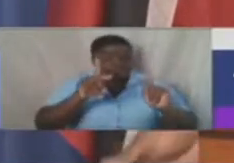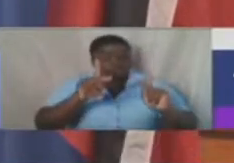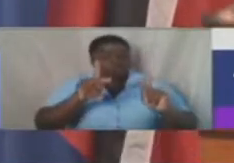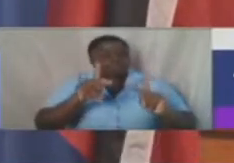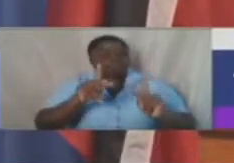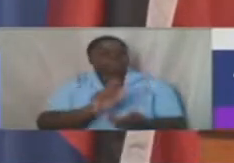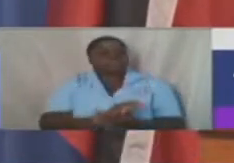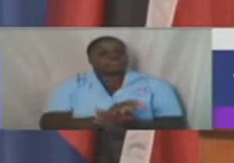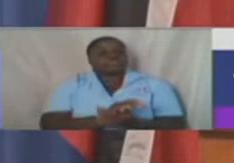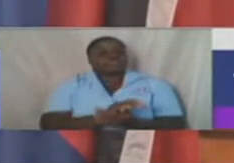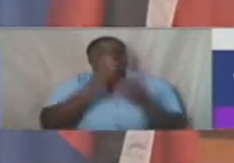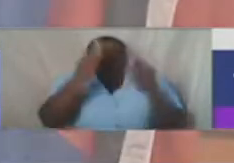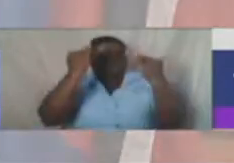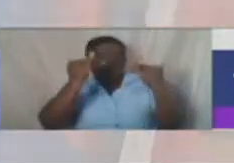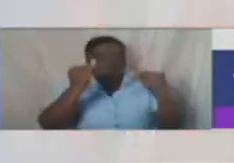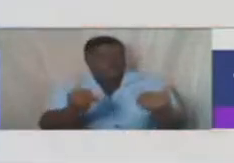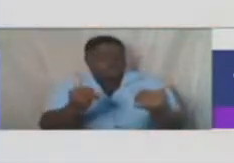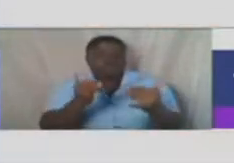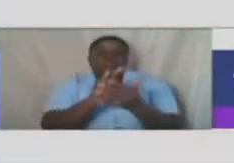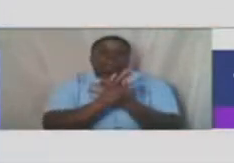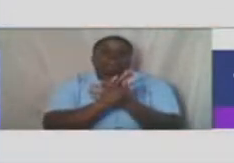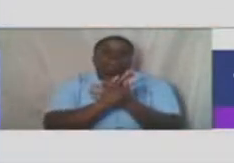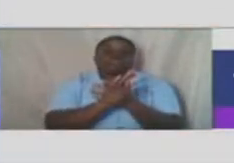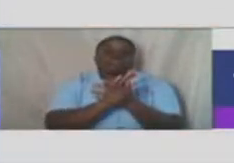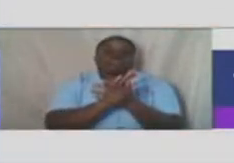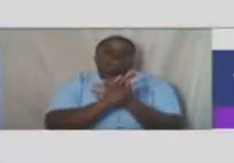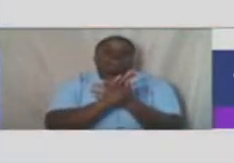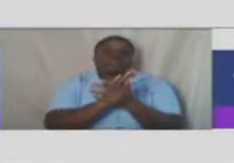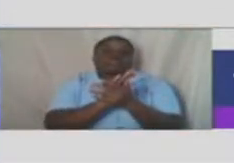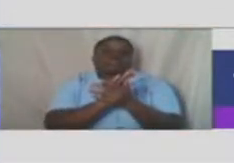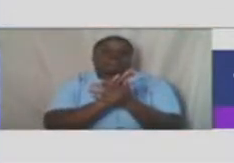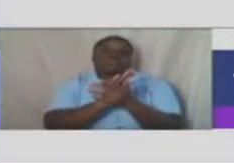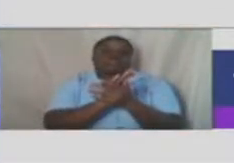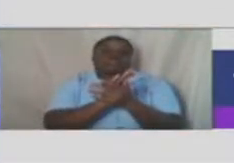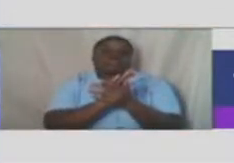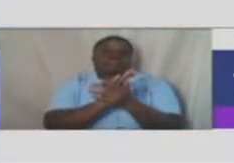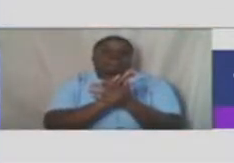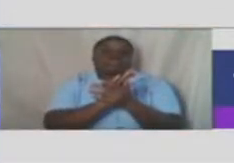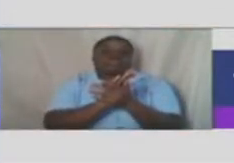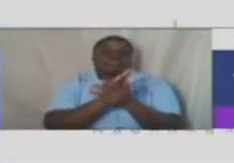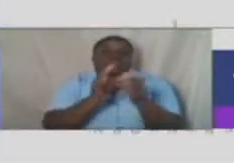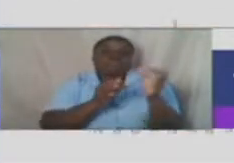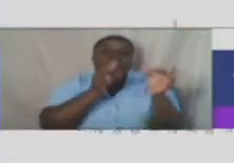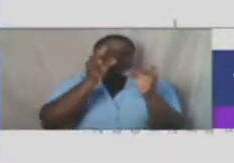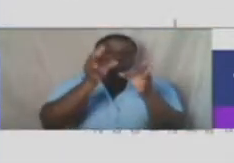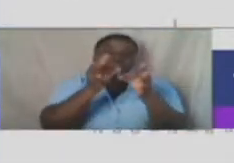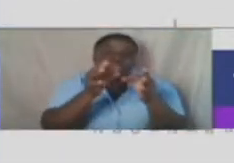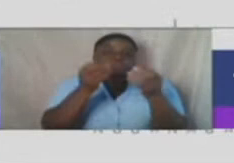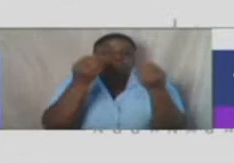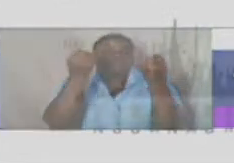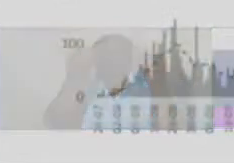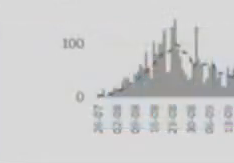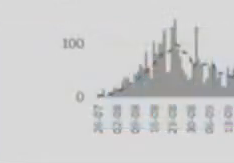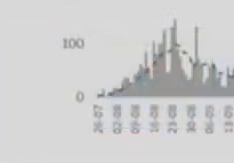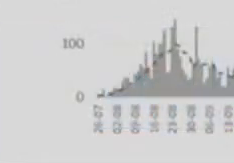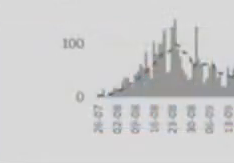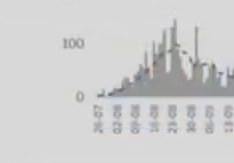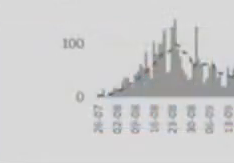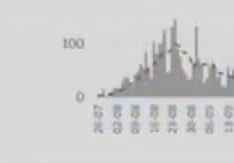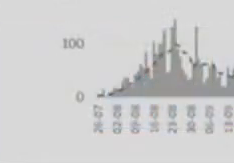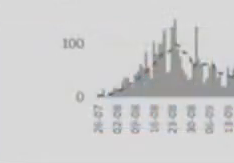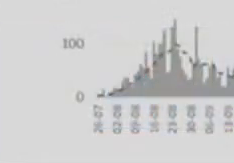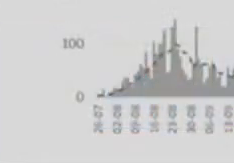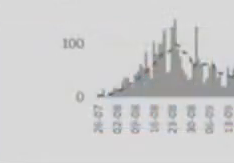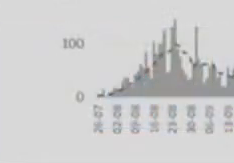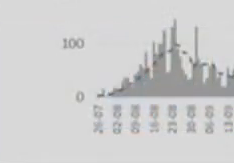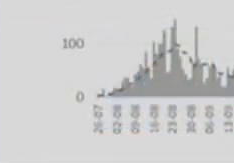The epidemiological update for the data as at June 25th is as follows. Looking at the epidemic